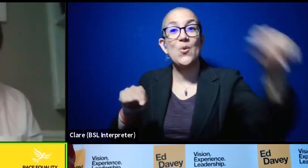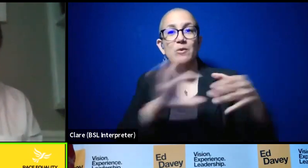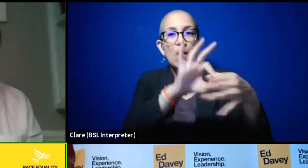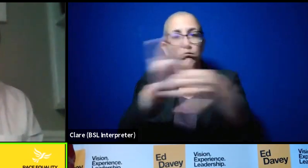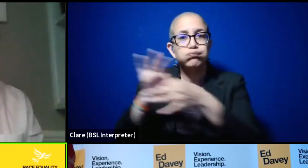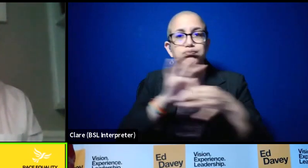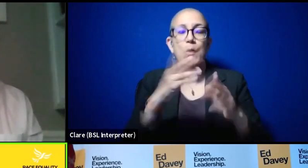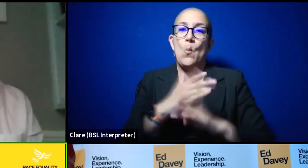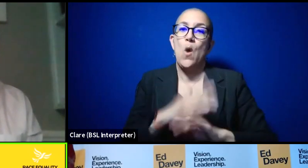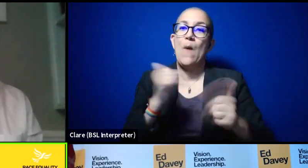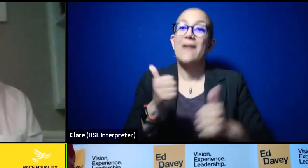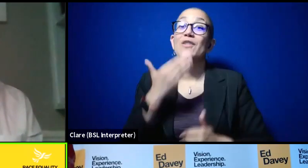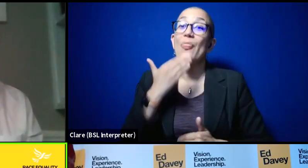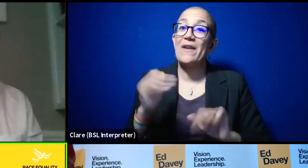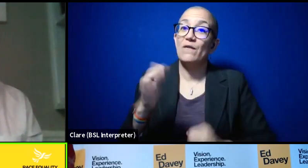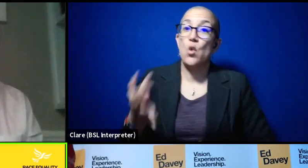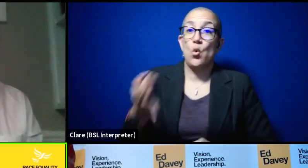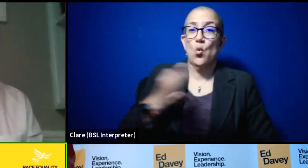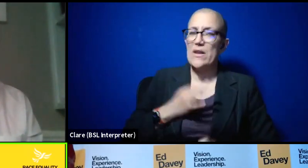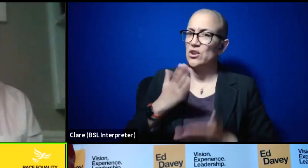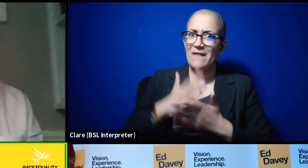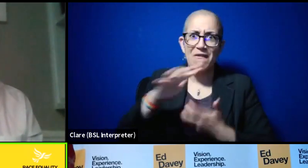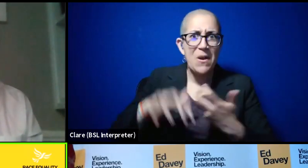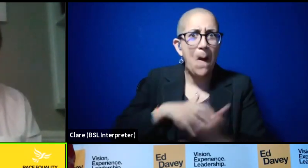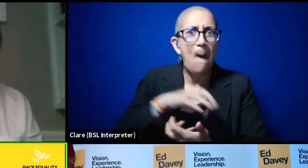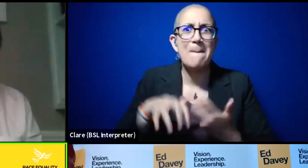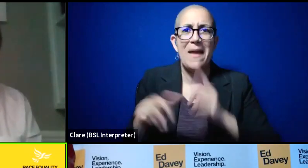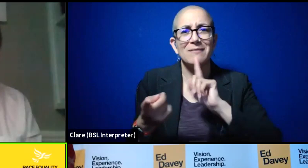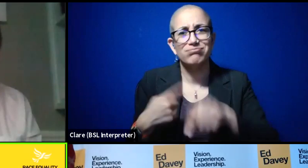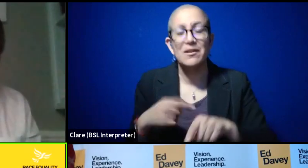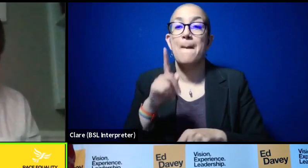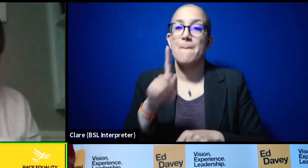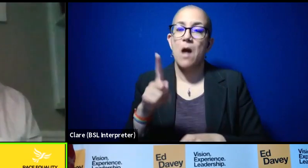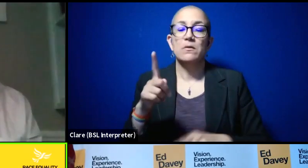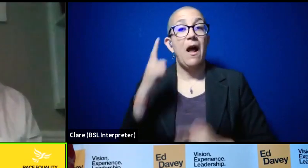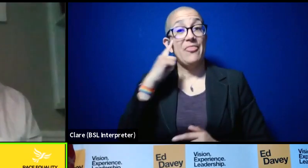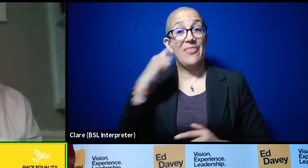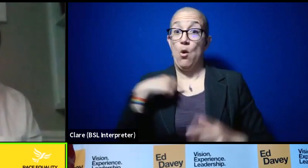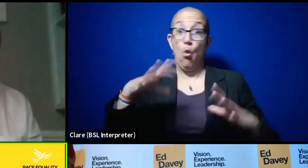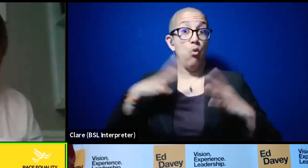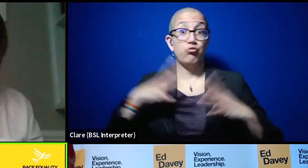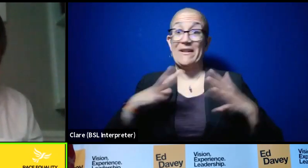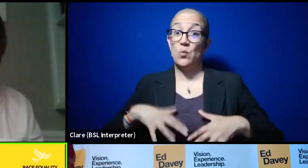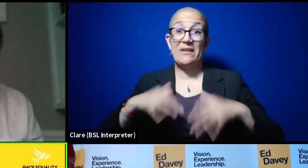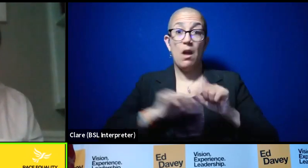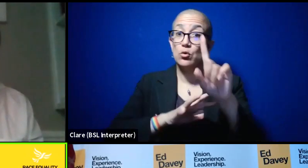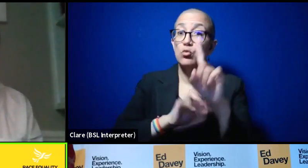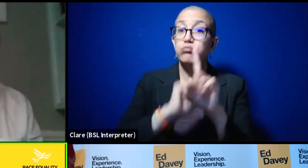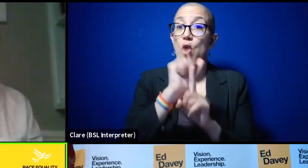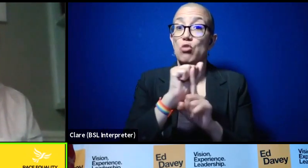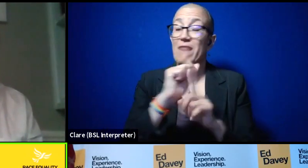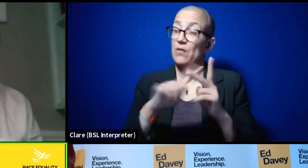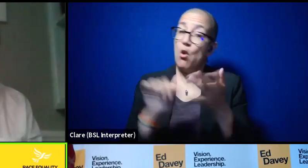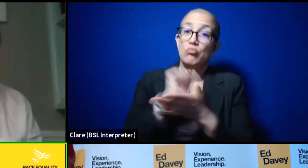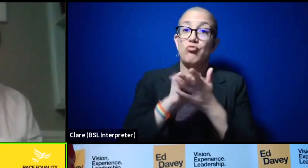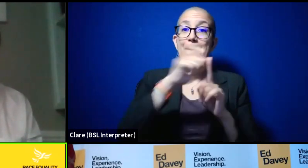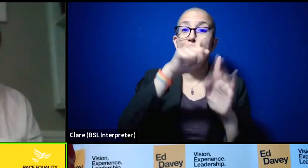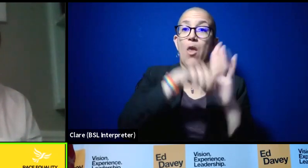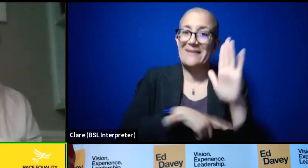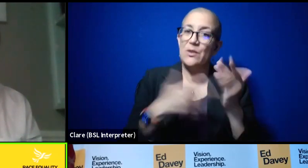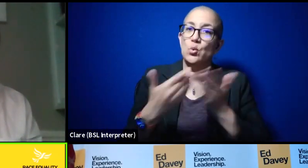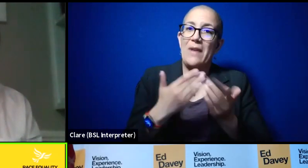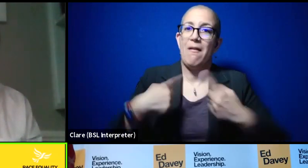So thank you for your question. It's a very complex one, but one that I think we're already beginning to make some progress on what is the right policy to tackle as a